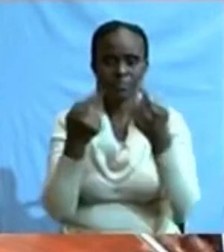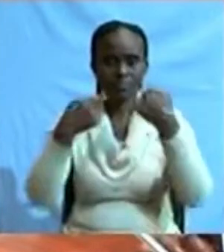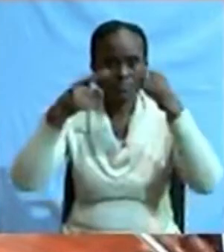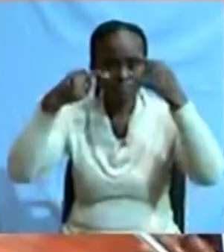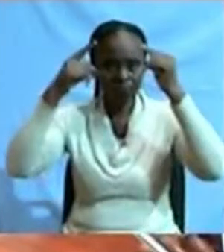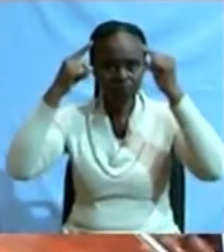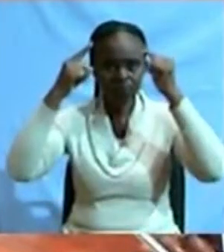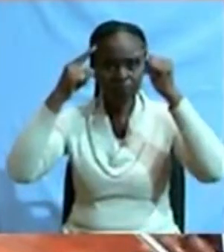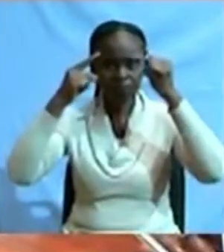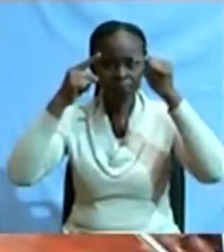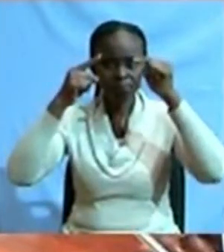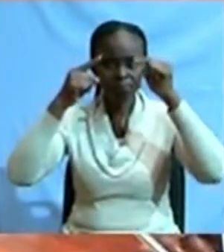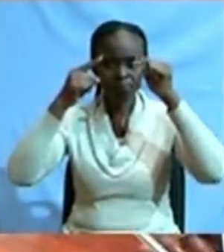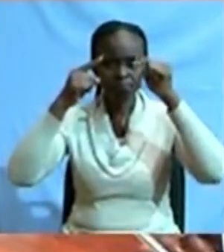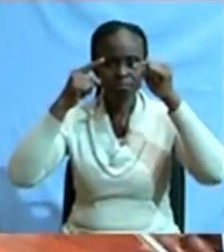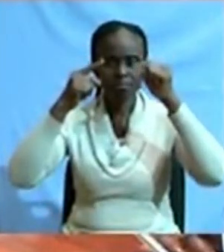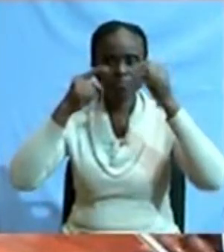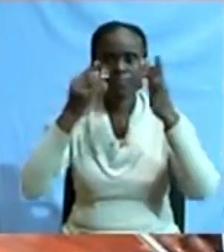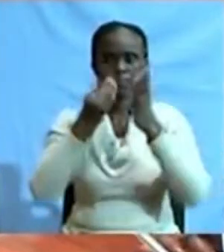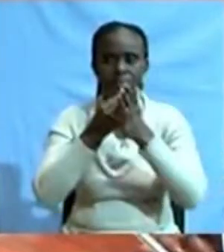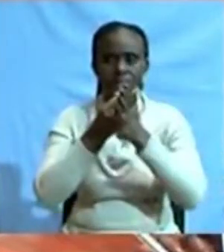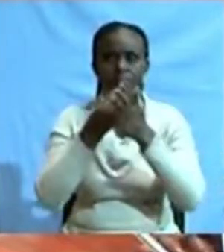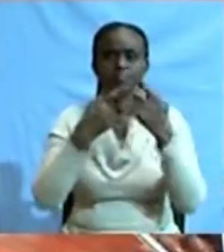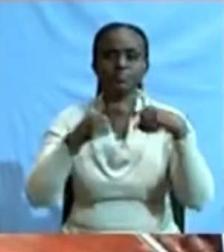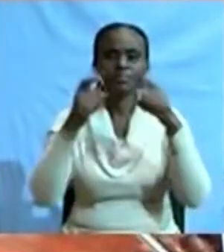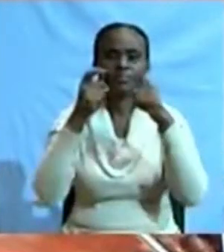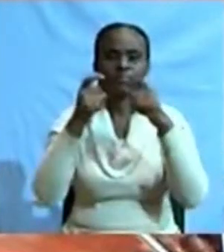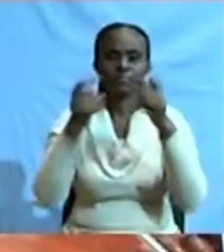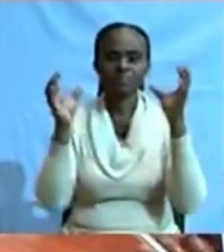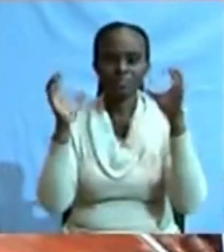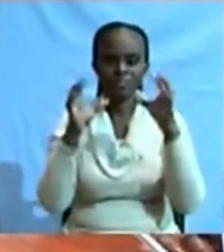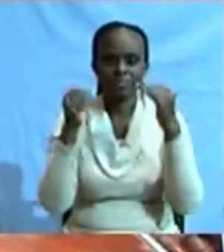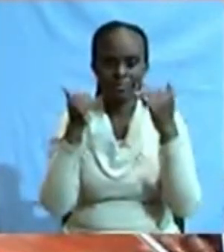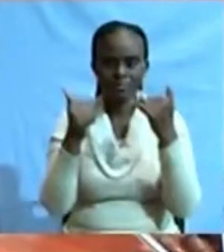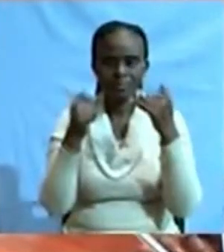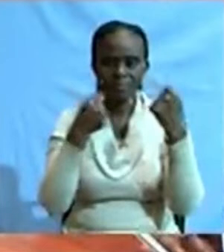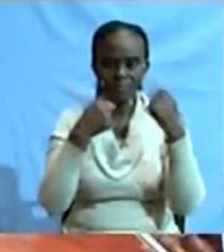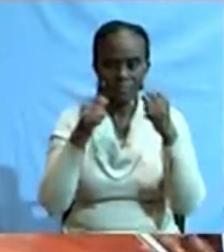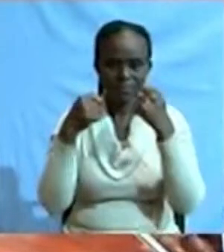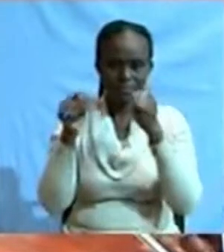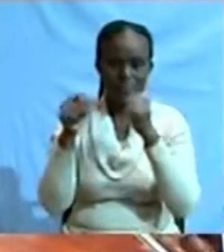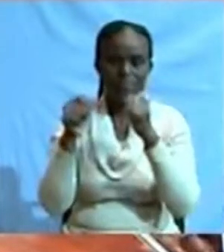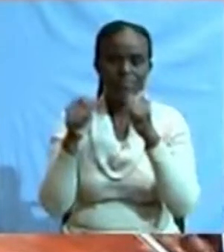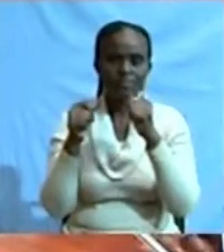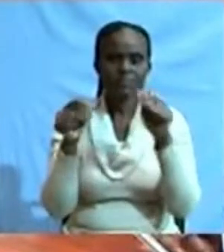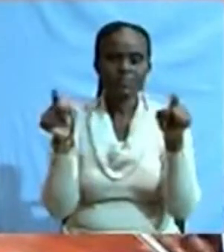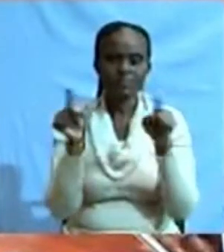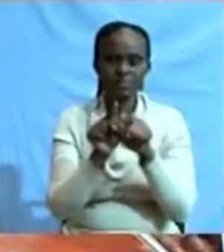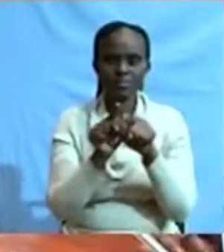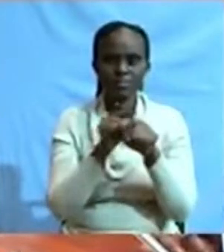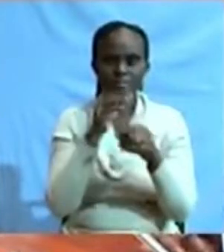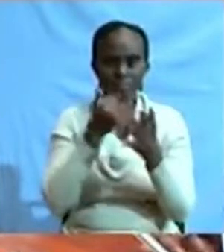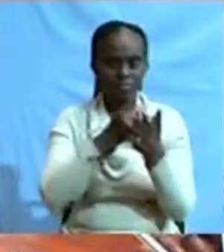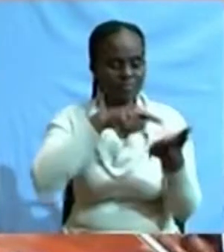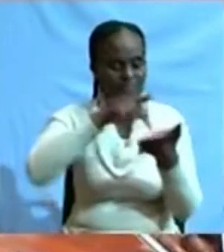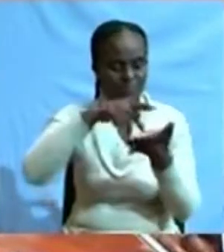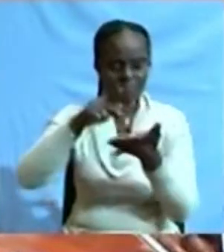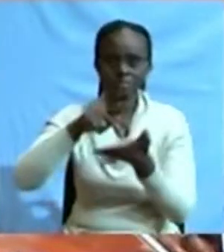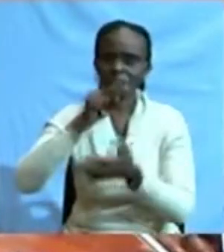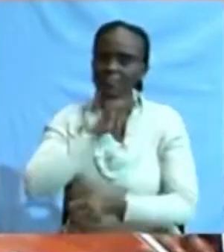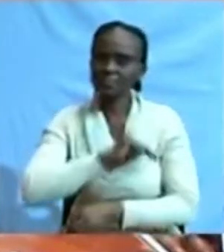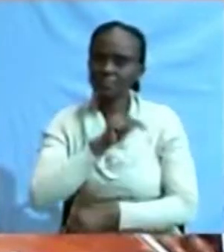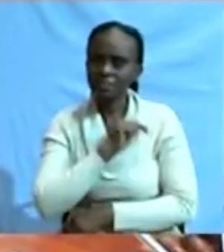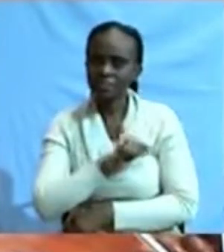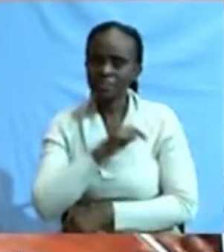Progressively, amid serious financial challenges, the Council made some strides to lodge partial payments to NAPSA